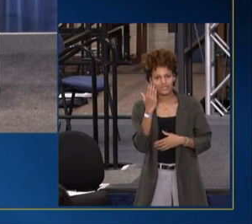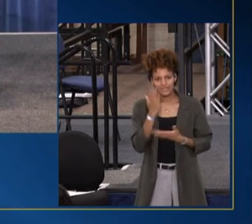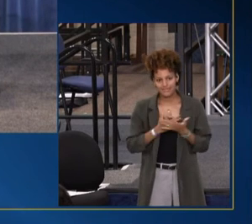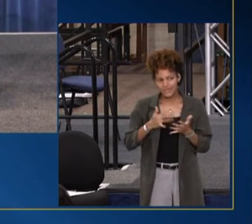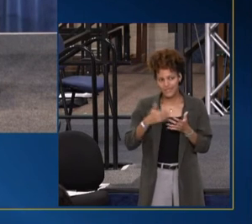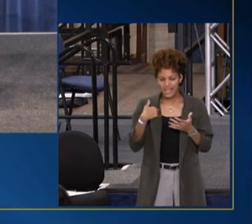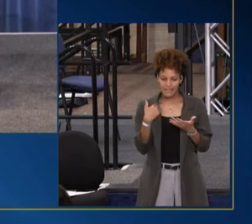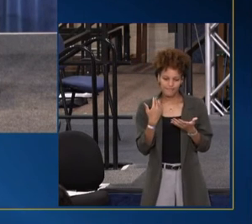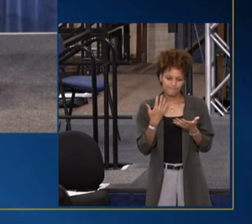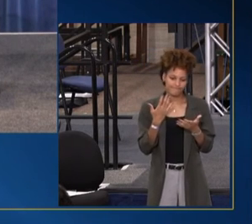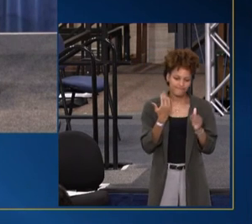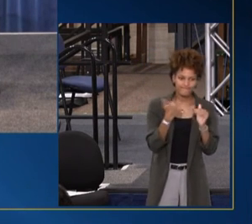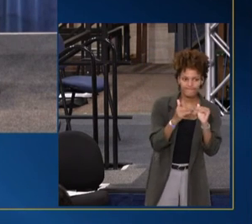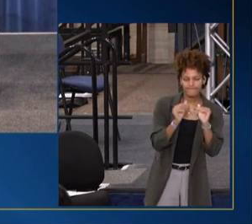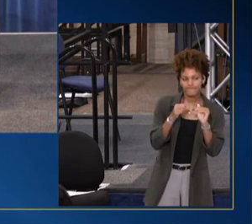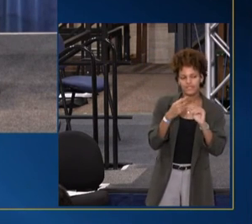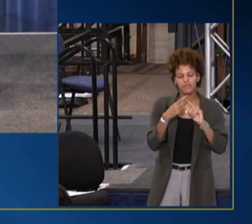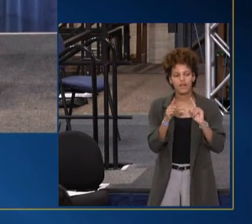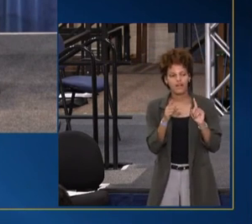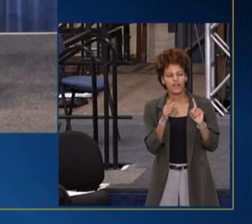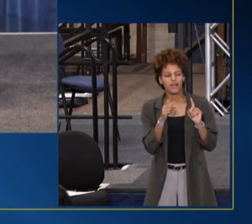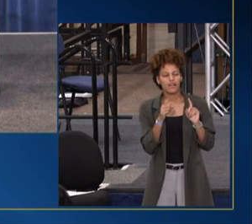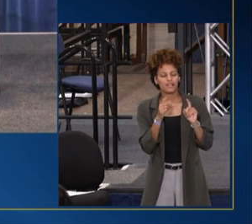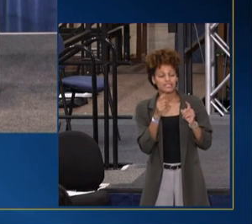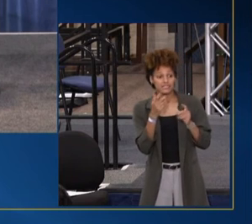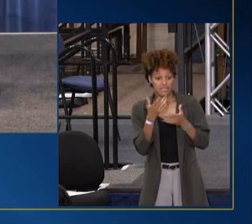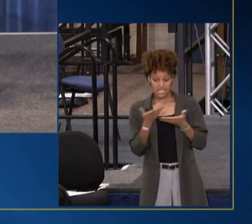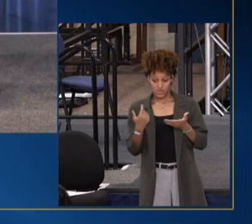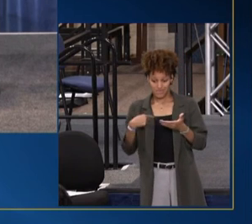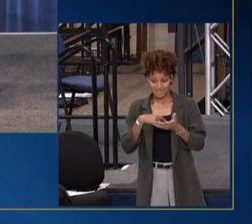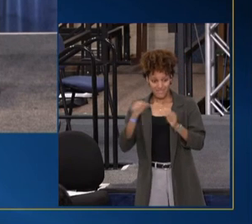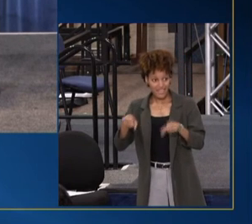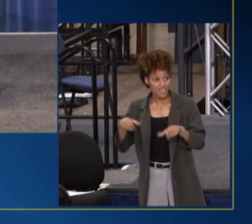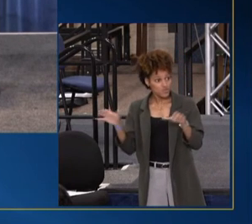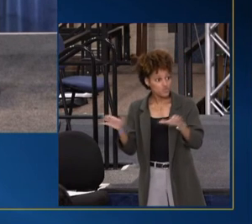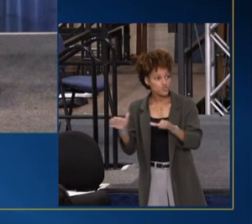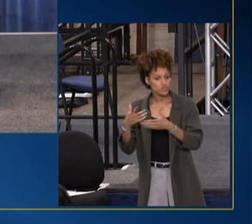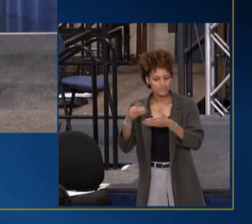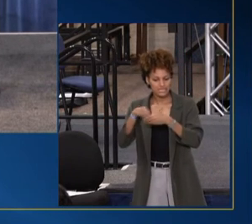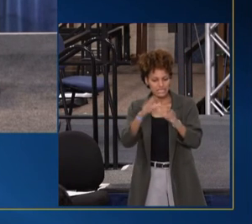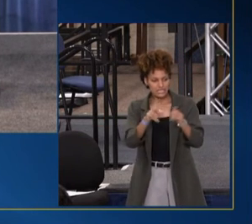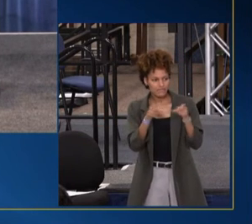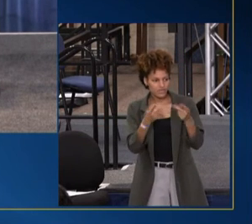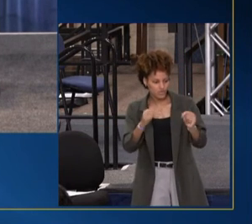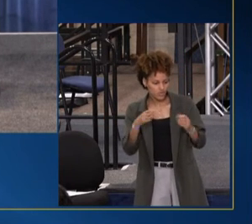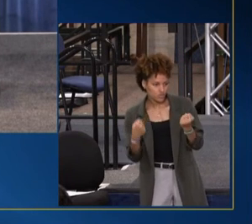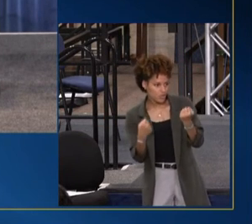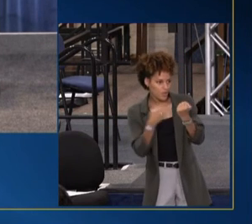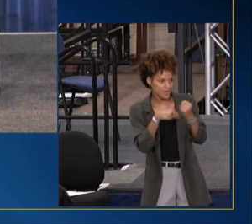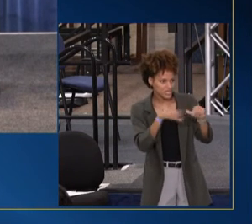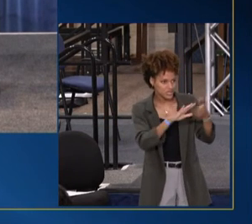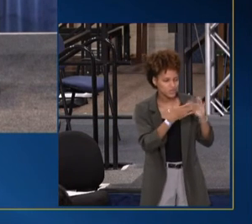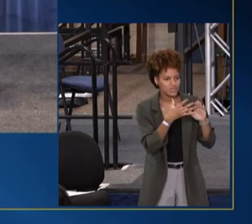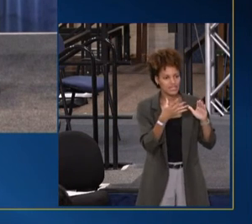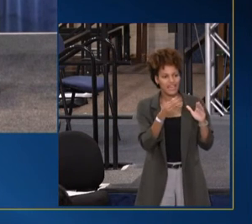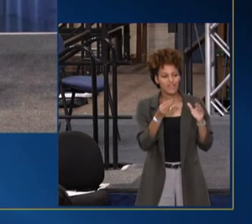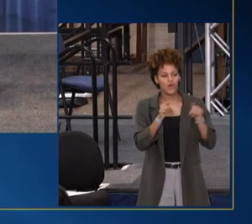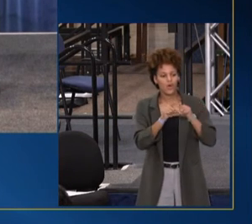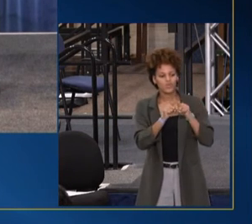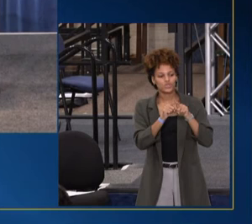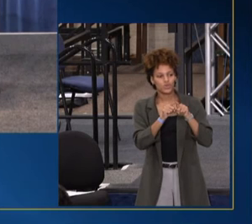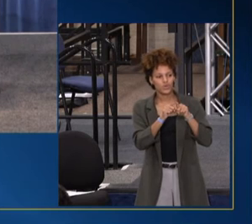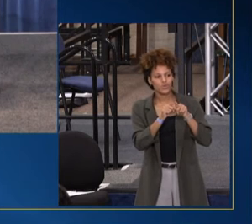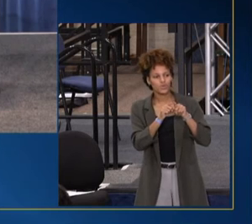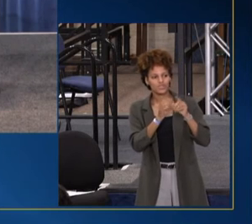on things that we can do, but like, what are things we can do within that space to try to help support that community and the transparency within the